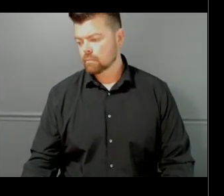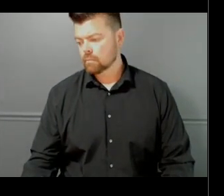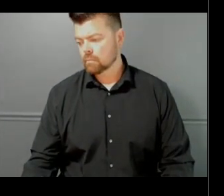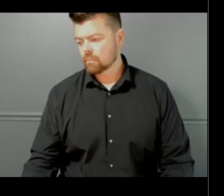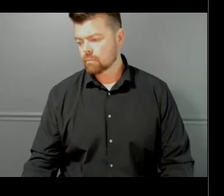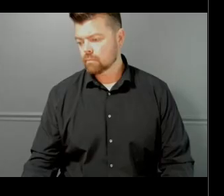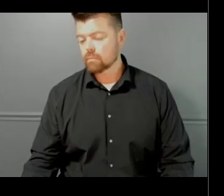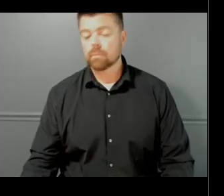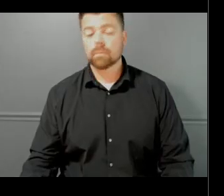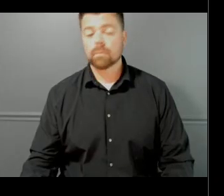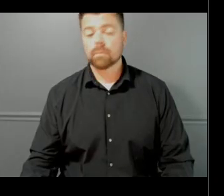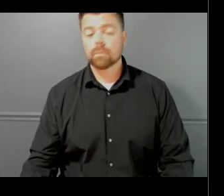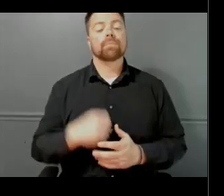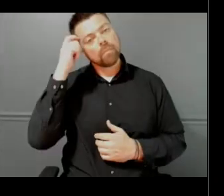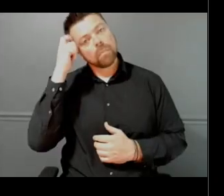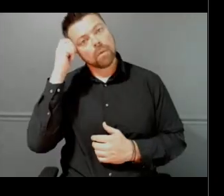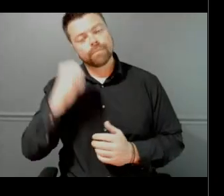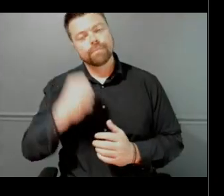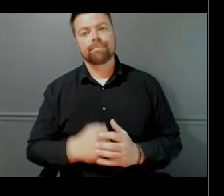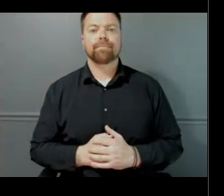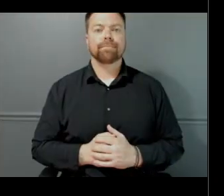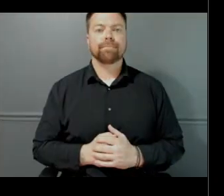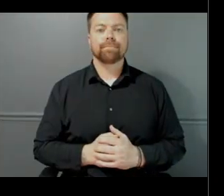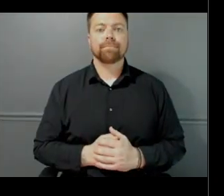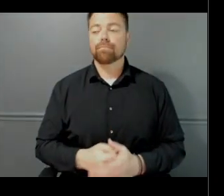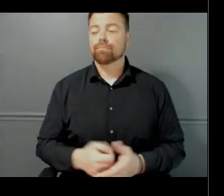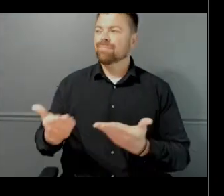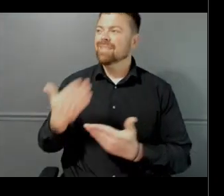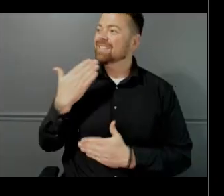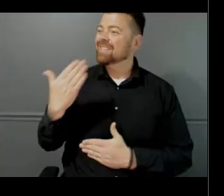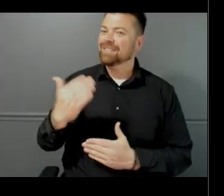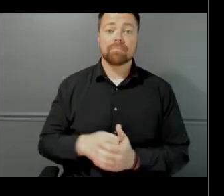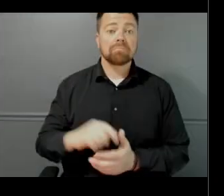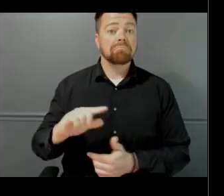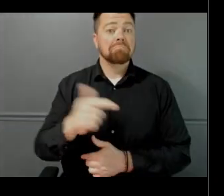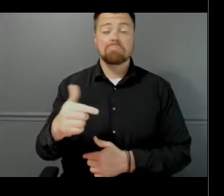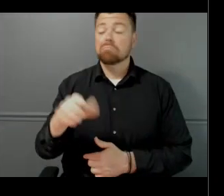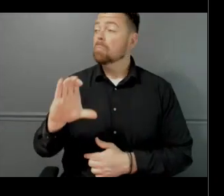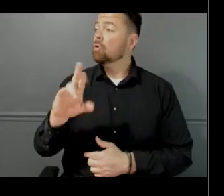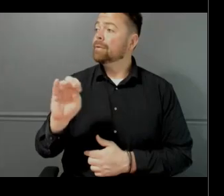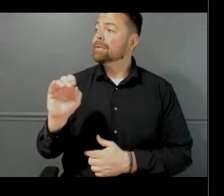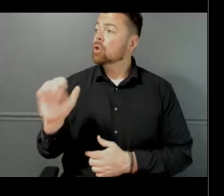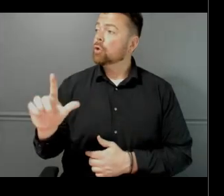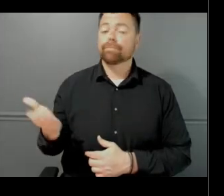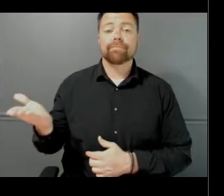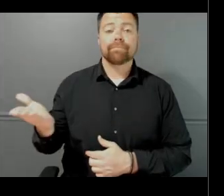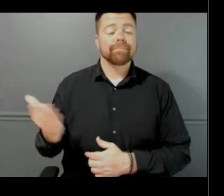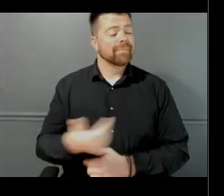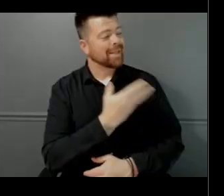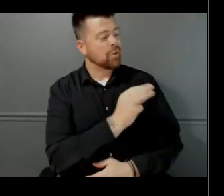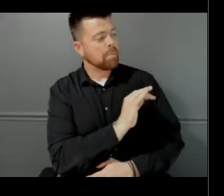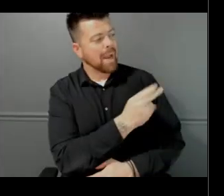All right, I'm going to close this. Thank you so much. And back to you, Crystal. Thank you,